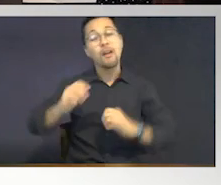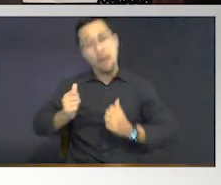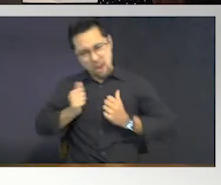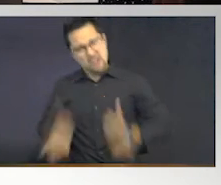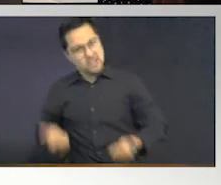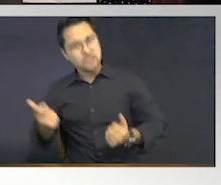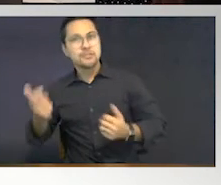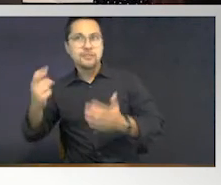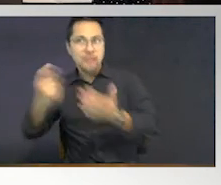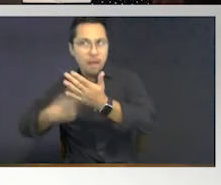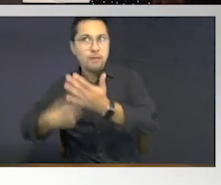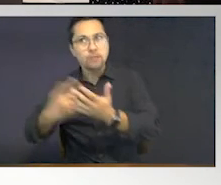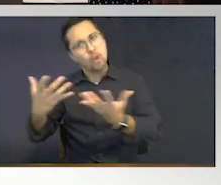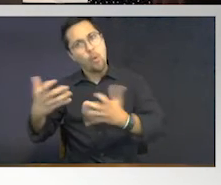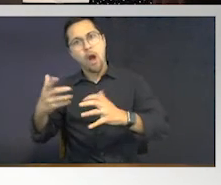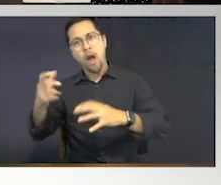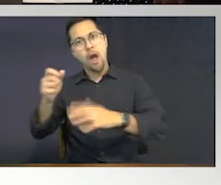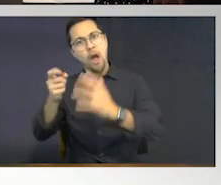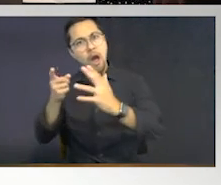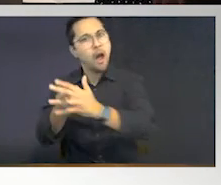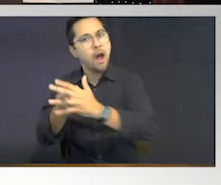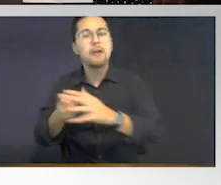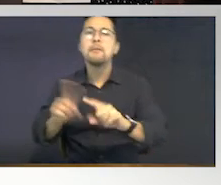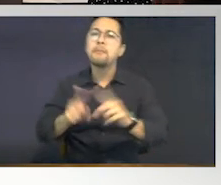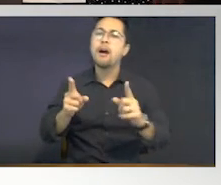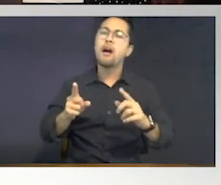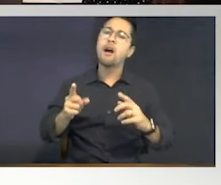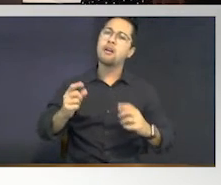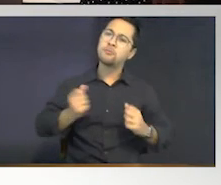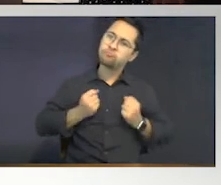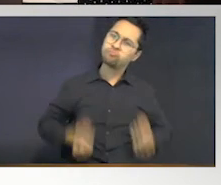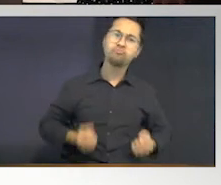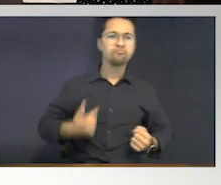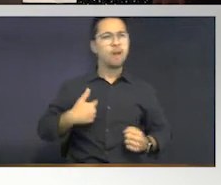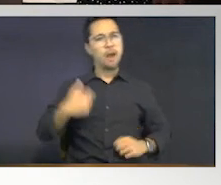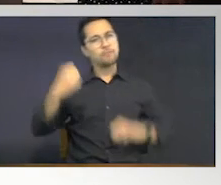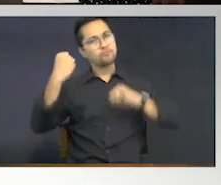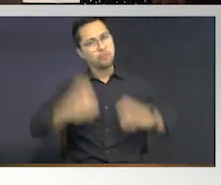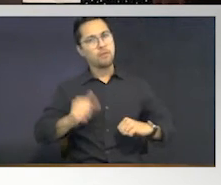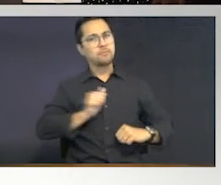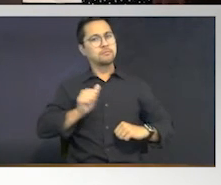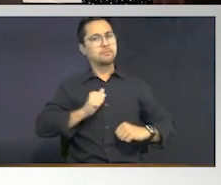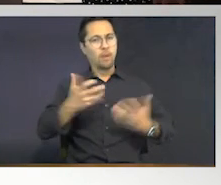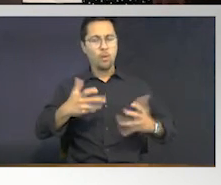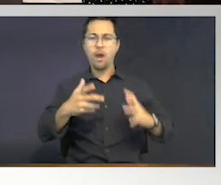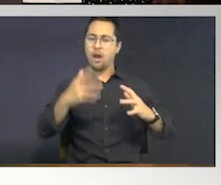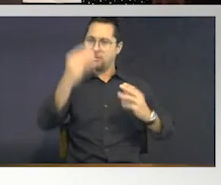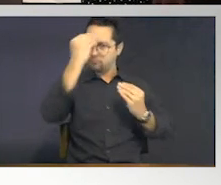way, but assertive just means, you know what, I'm strong, I'm going to get my point across